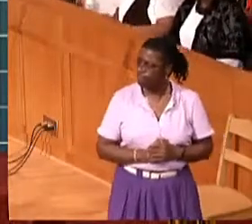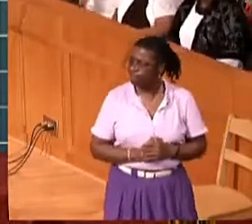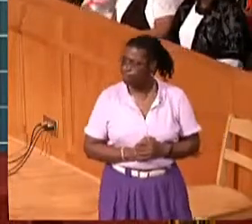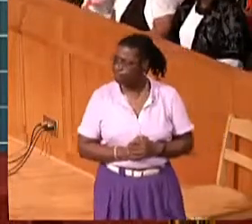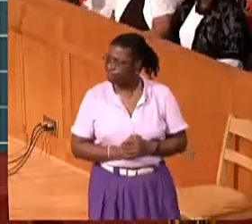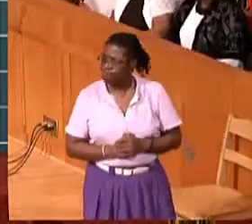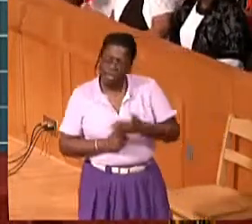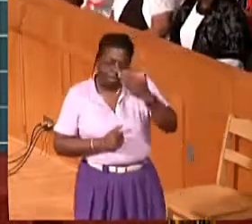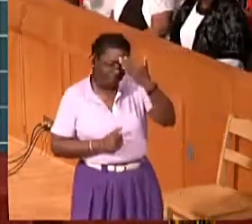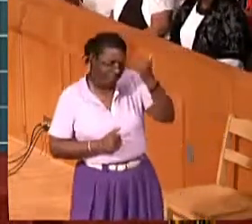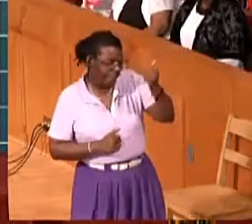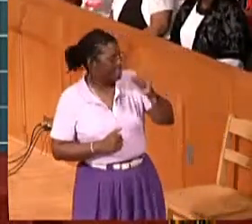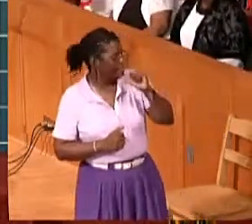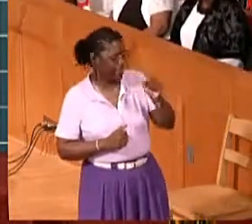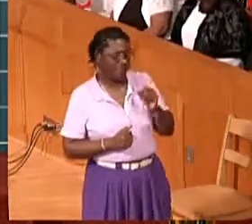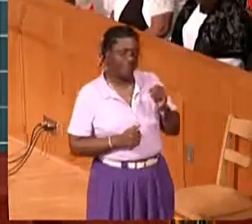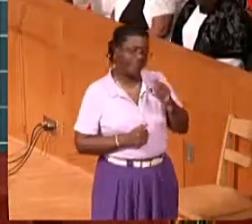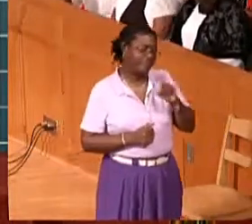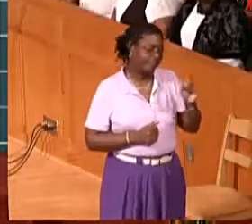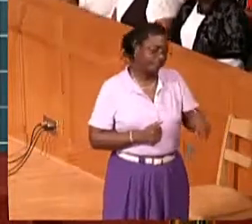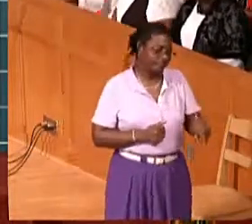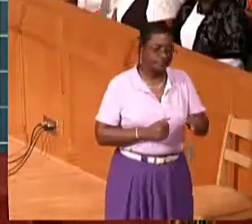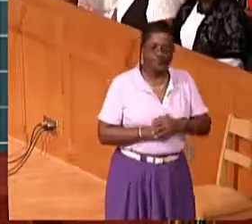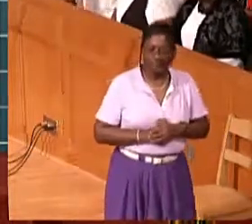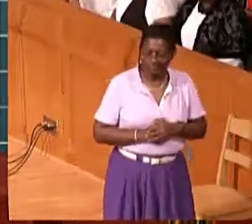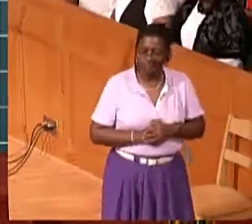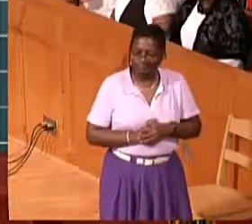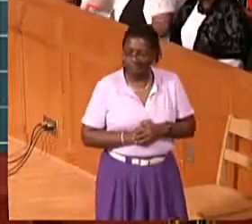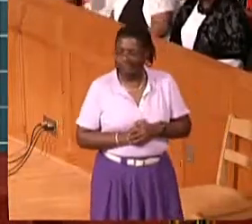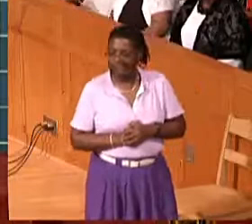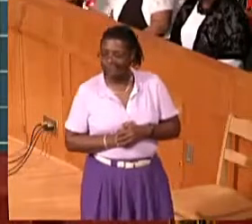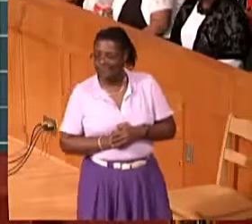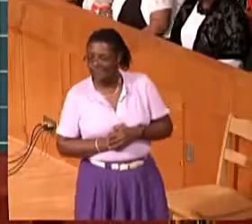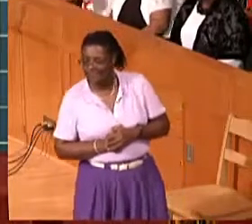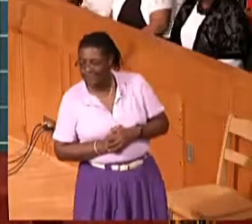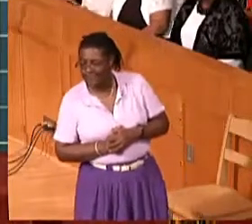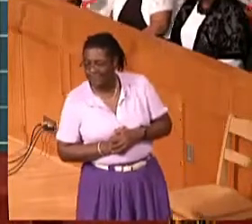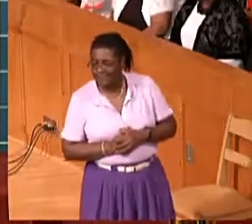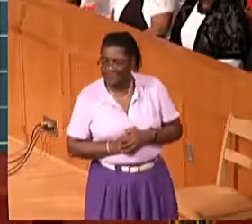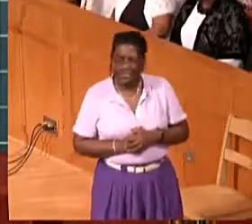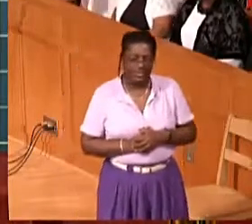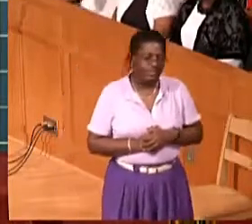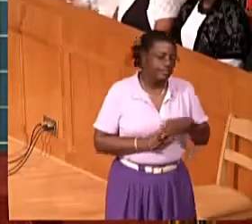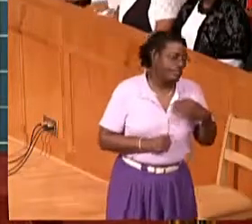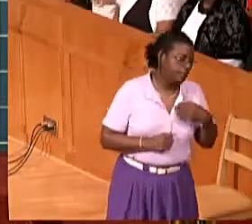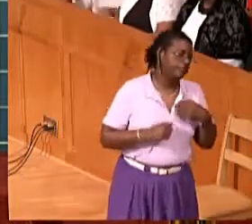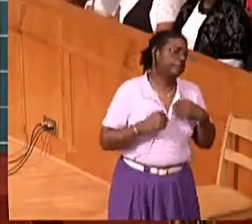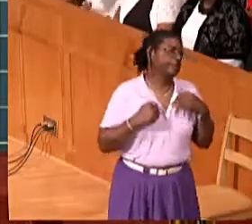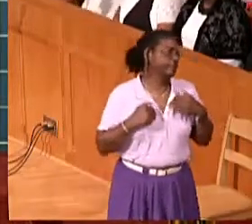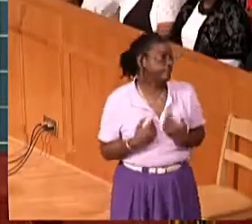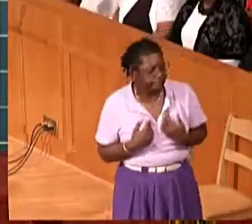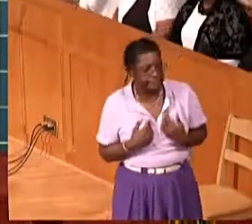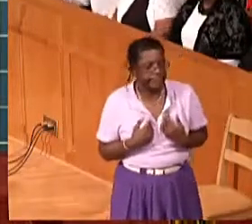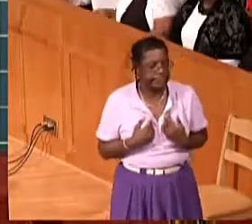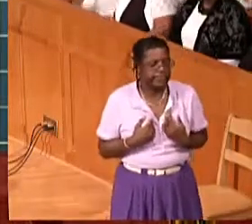I keep forgetting I'm not in Houston. I'm tired of them singing that same old